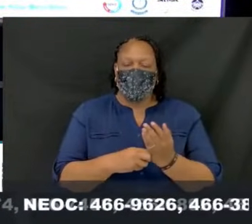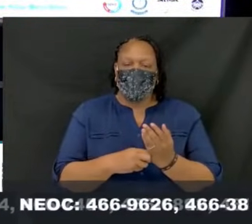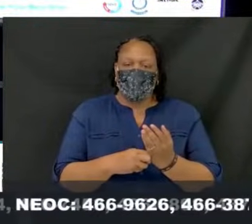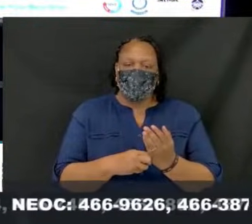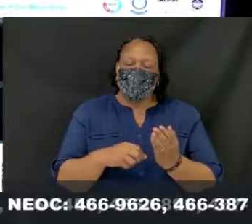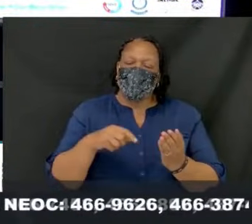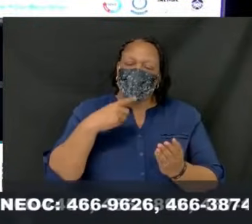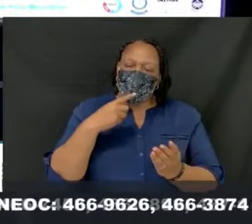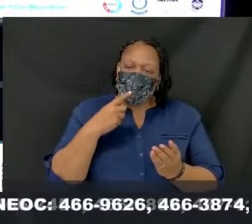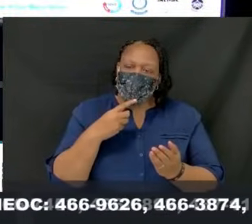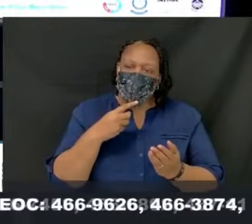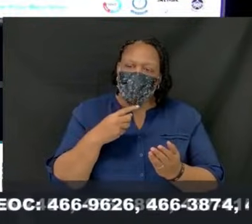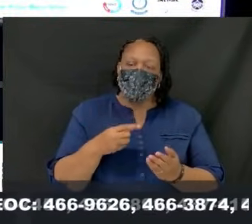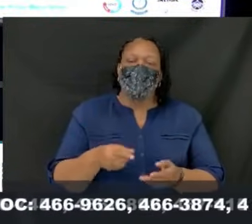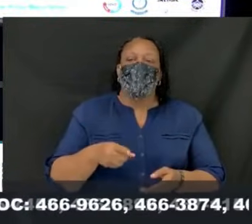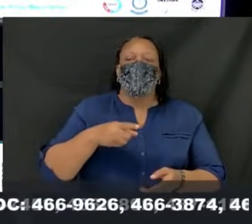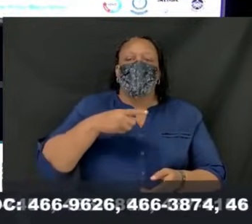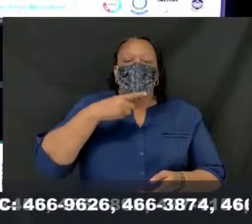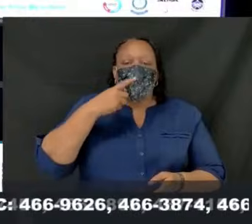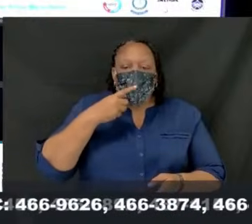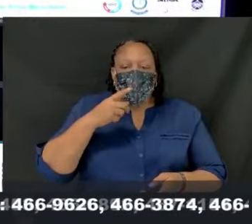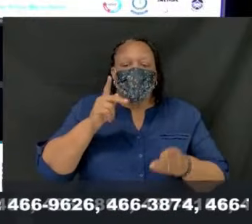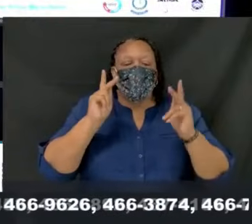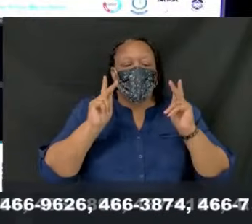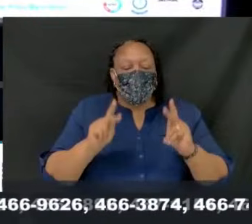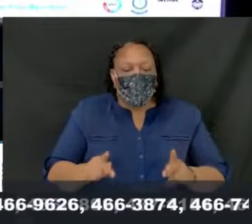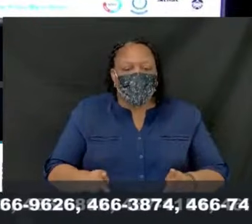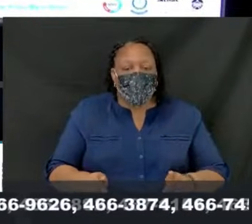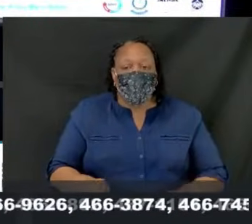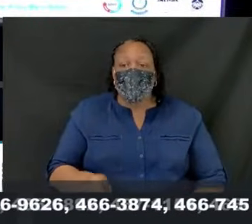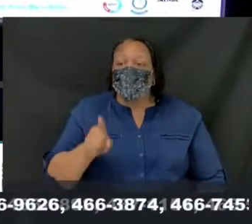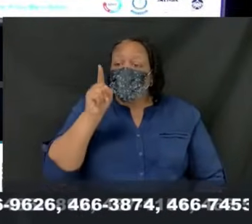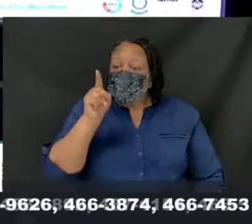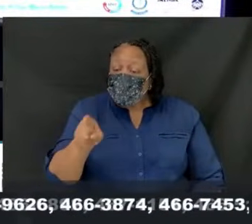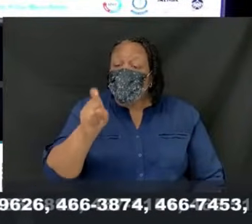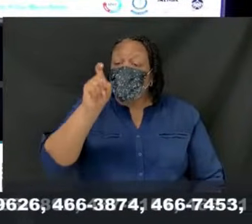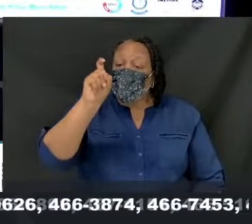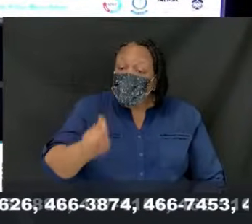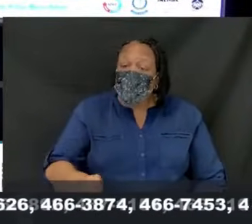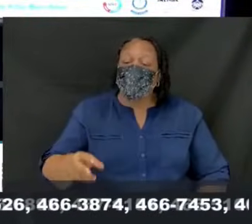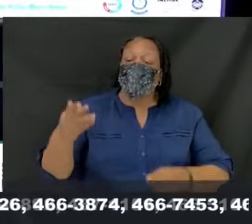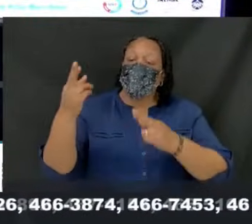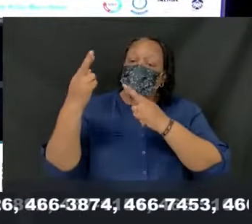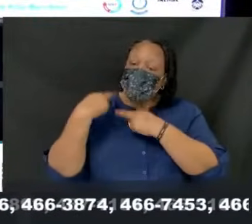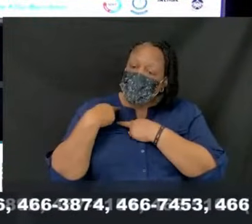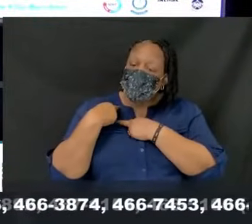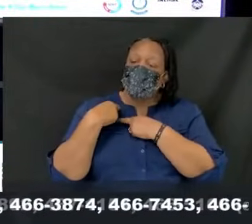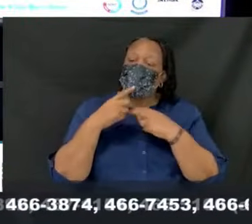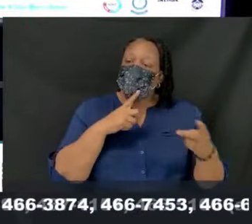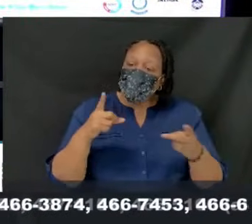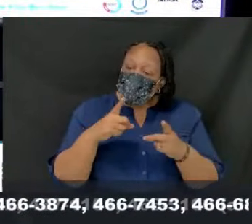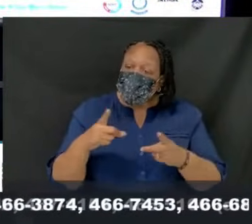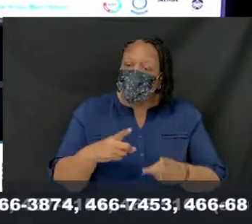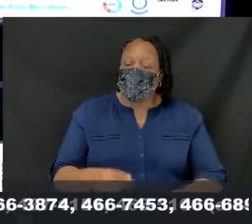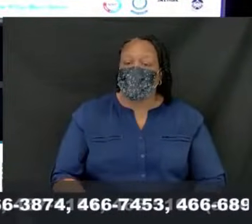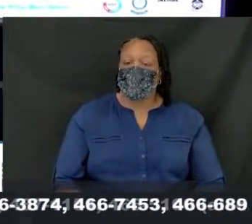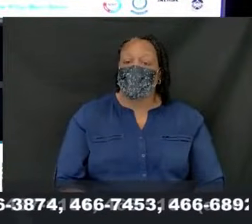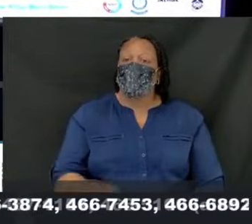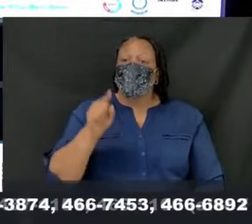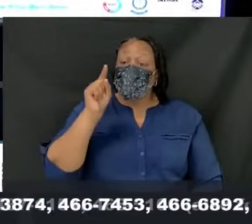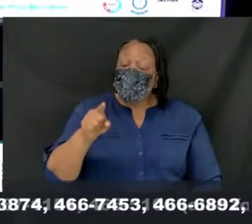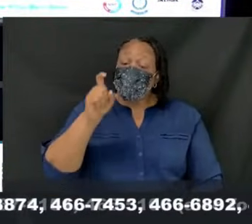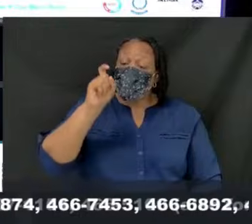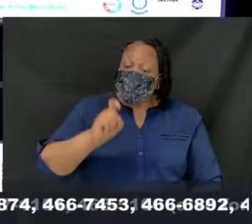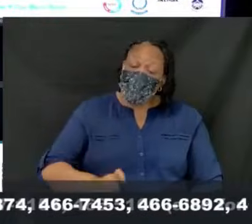not hearing, though, is the personal responsibility that citizens and residents should exercise. Wear your mask. Wear